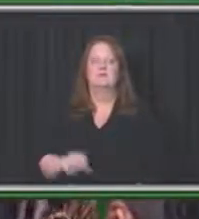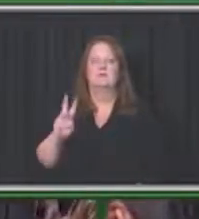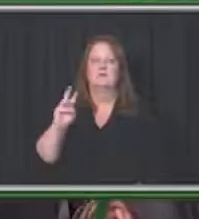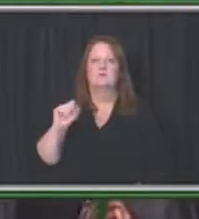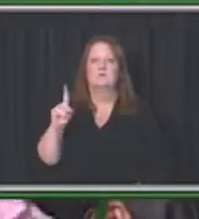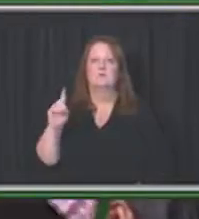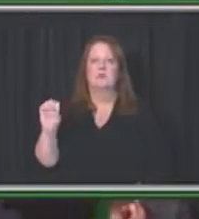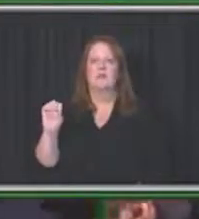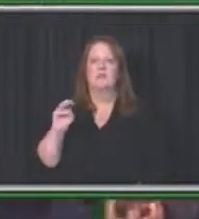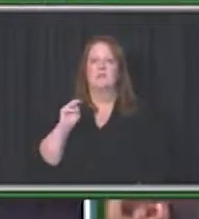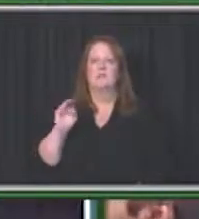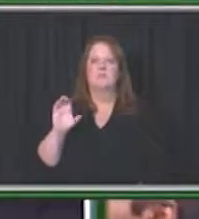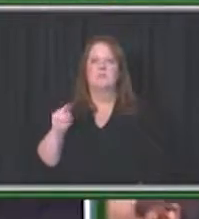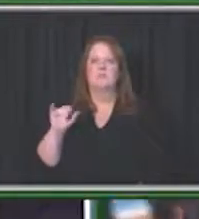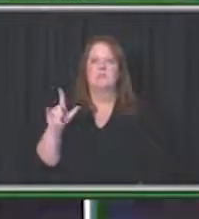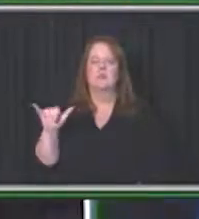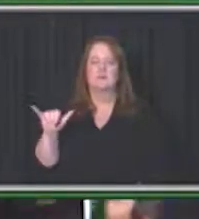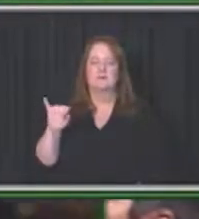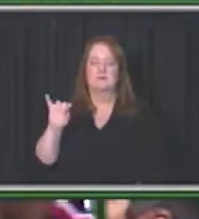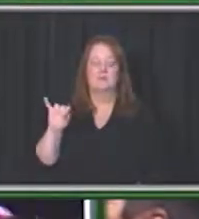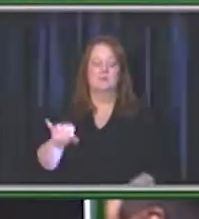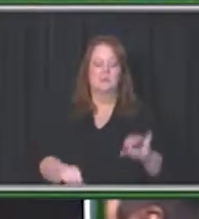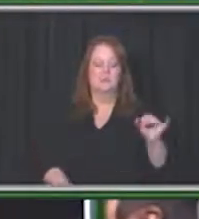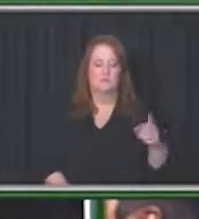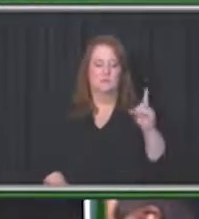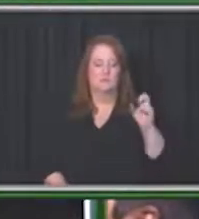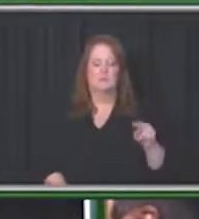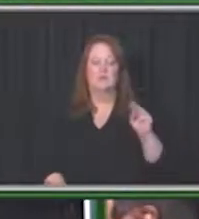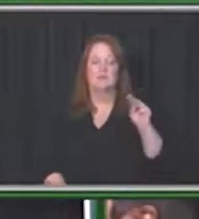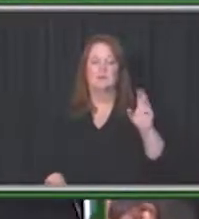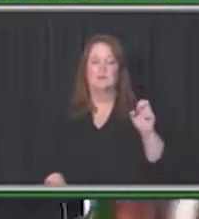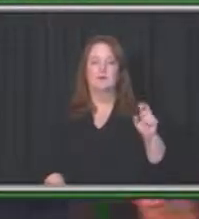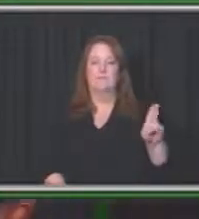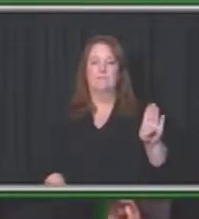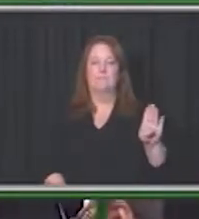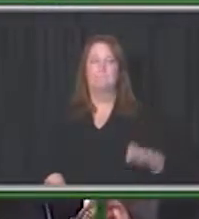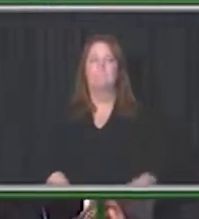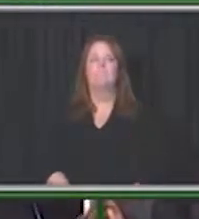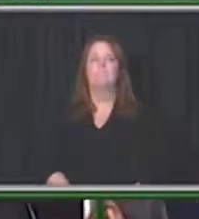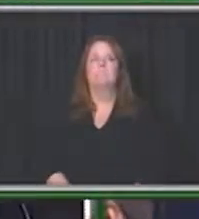Wade McNally. Jordan Mudd.